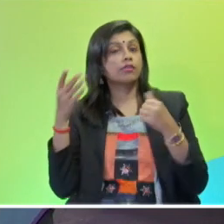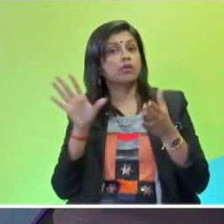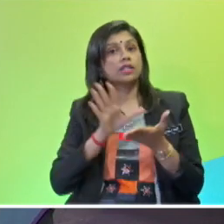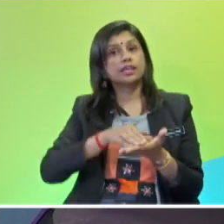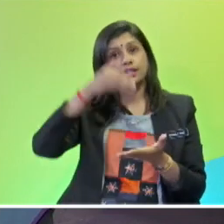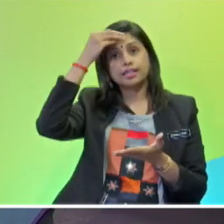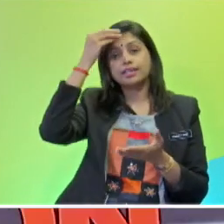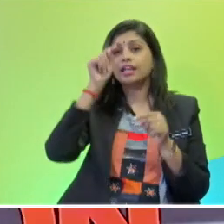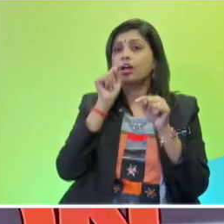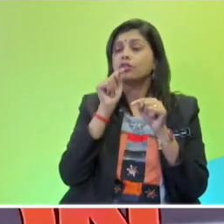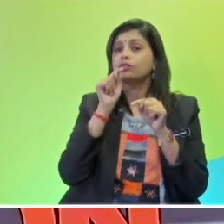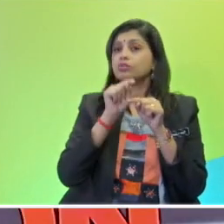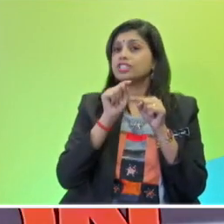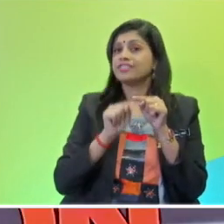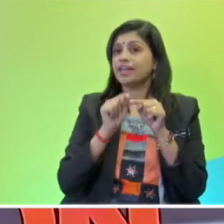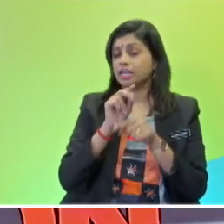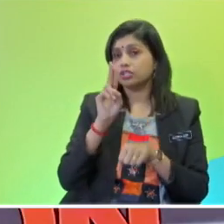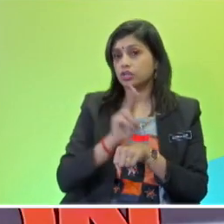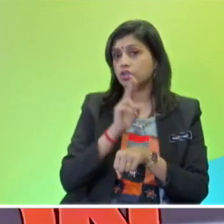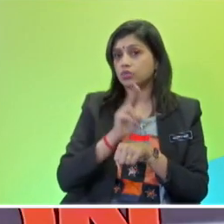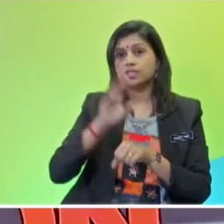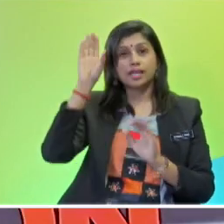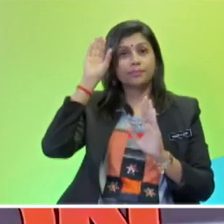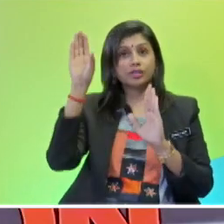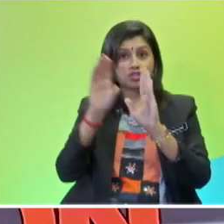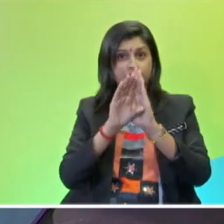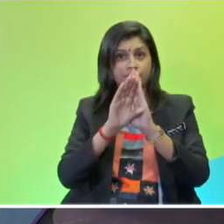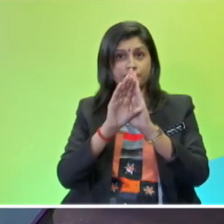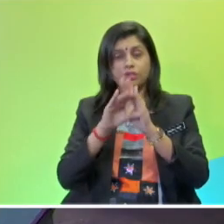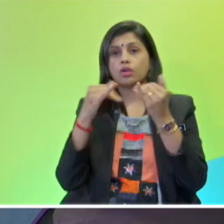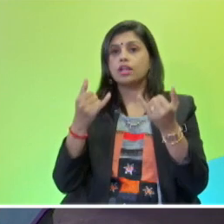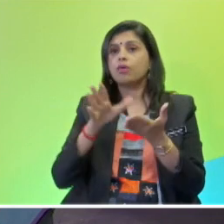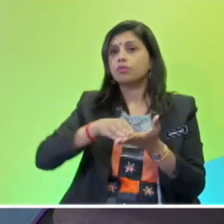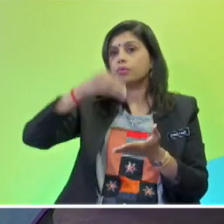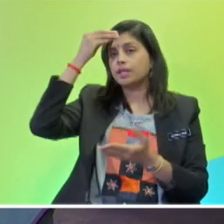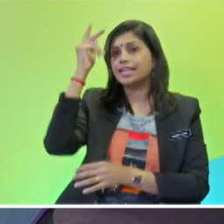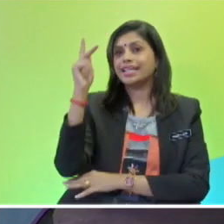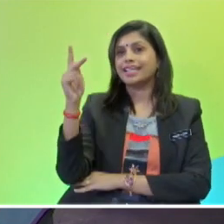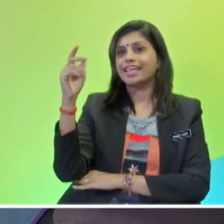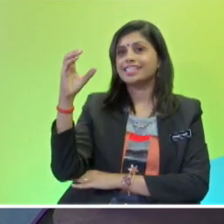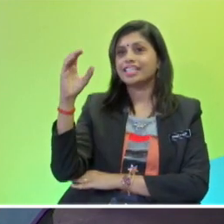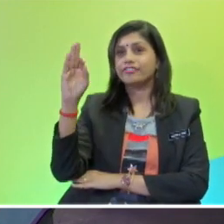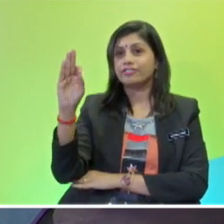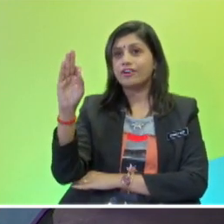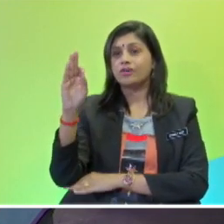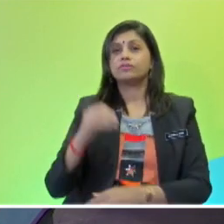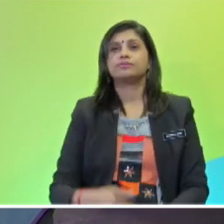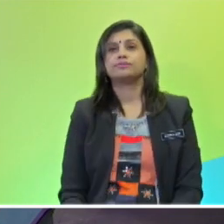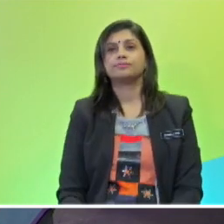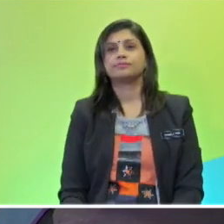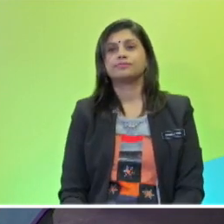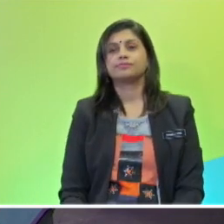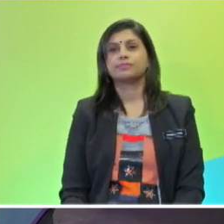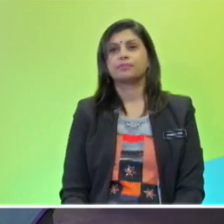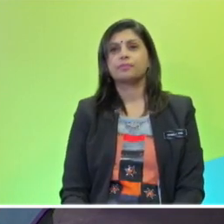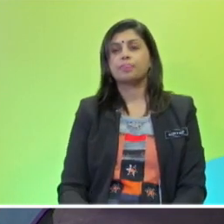So now we are going to look about what is KCF. Remember I told you KCF? Yes. So what is KCF? Chang, chang, chang. Let's see. Okay. So